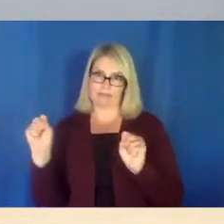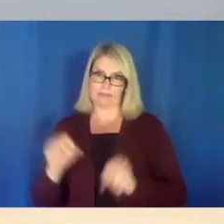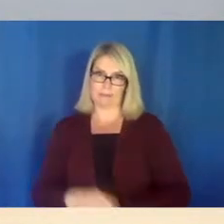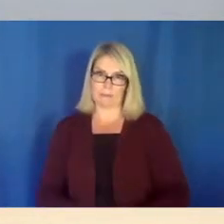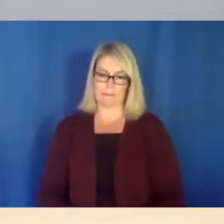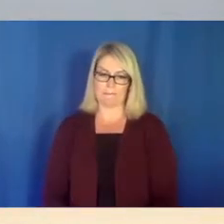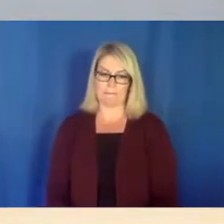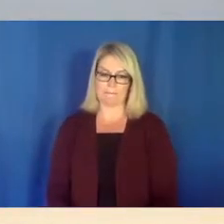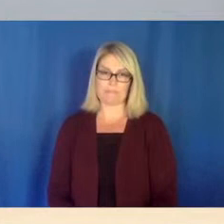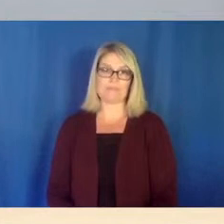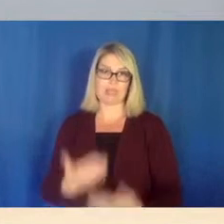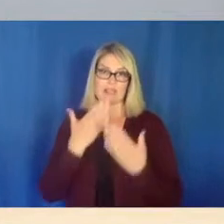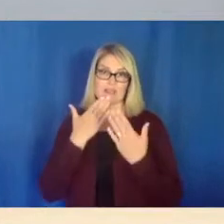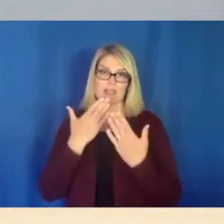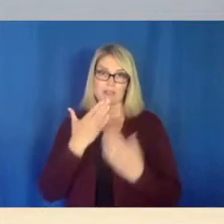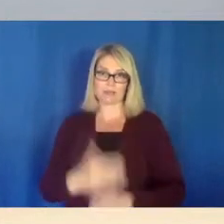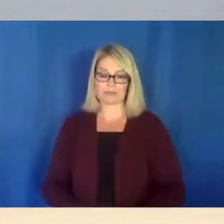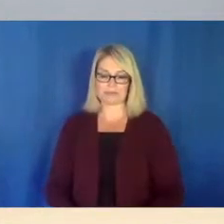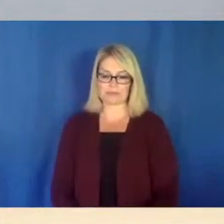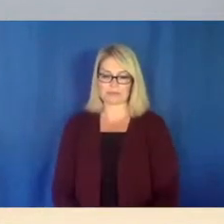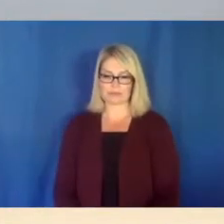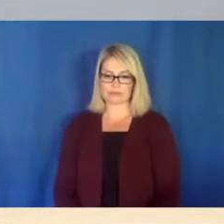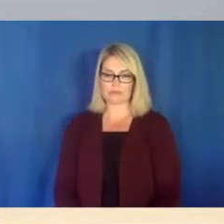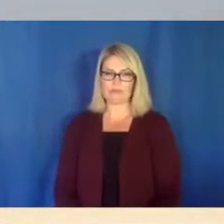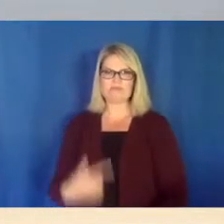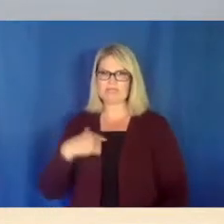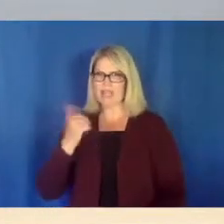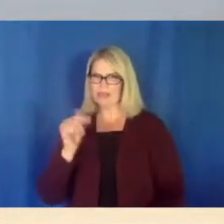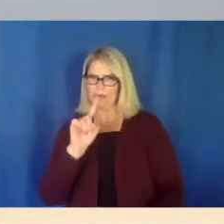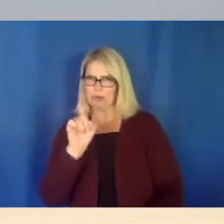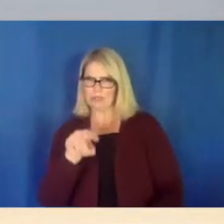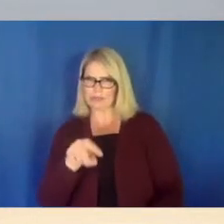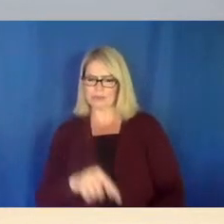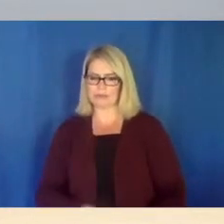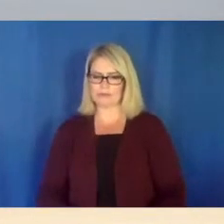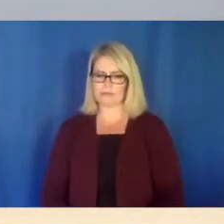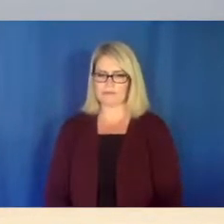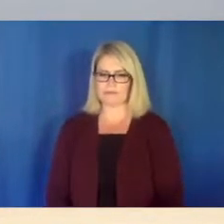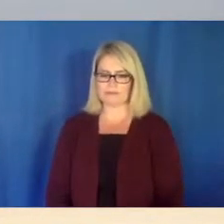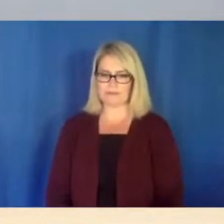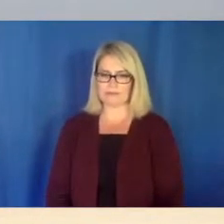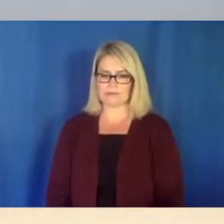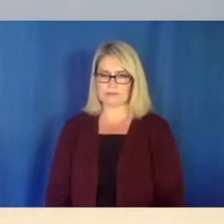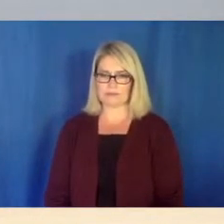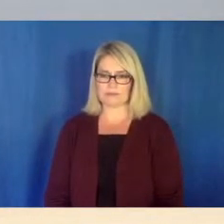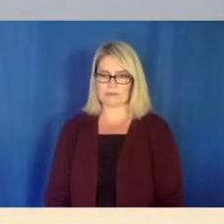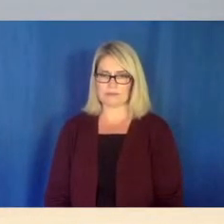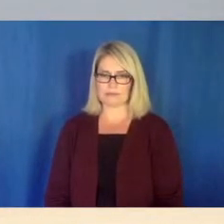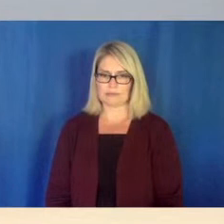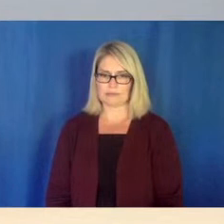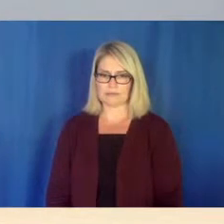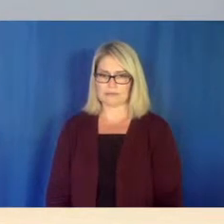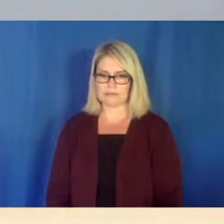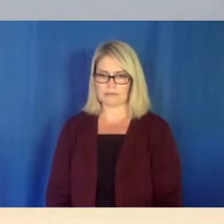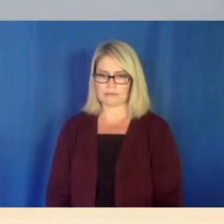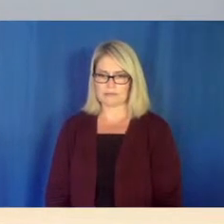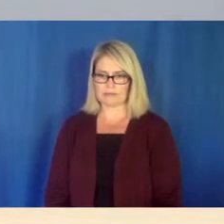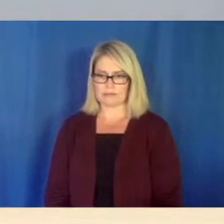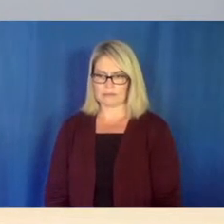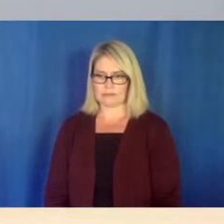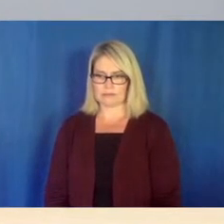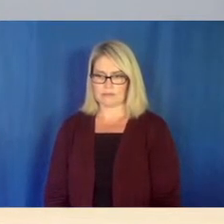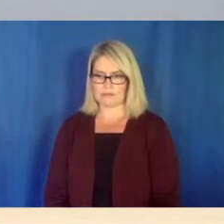Great, thank you very much. And I guess another question in terms of the fact that things seem to be moving in such a